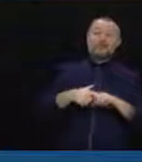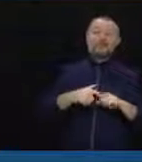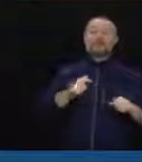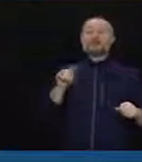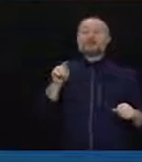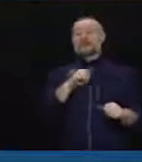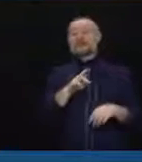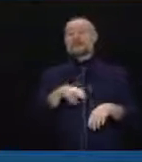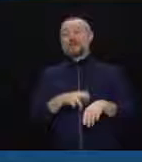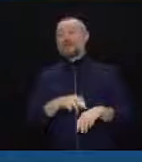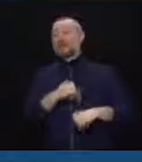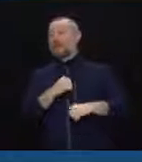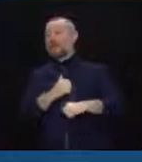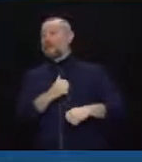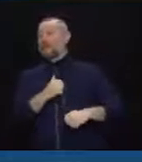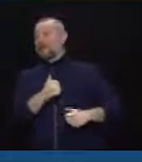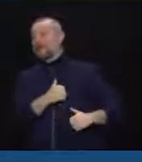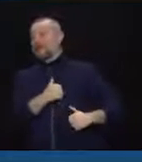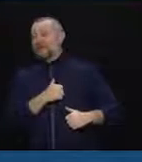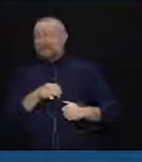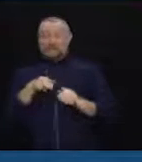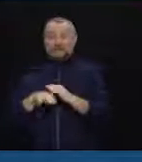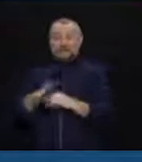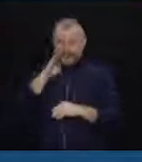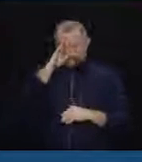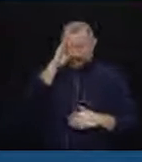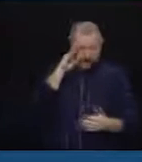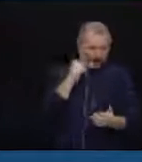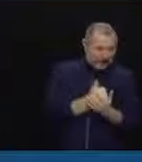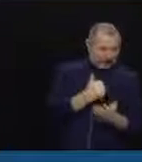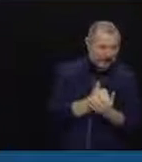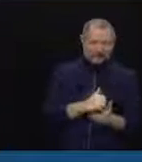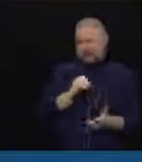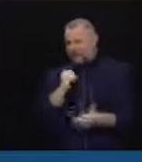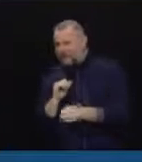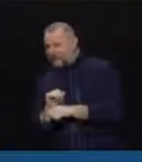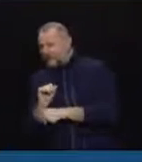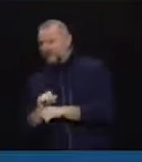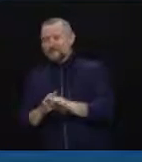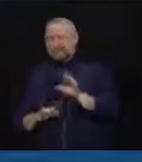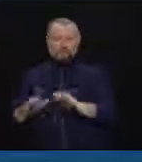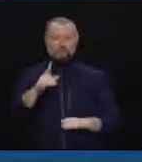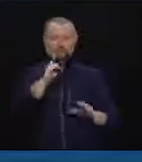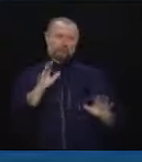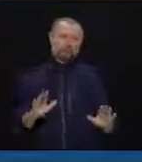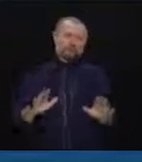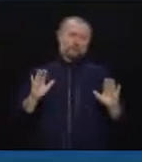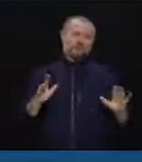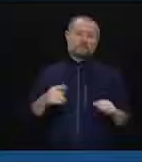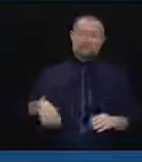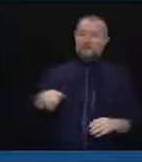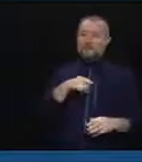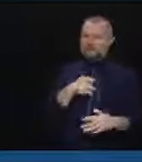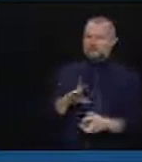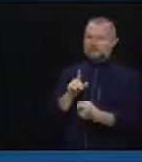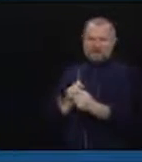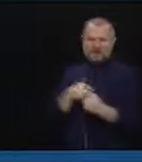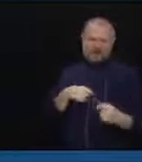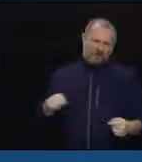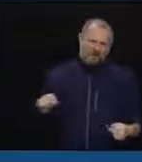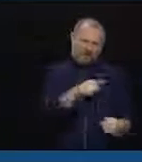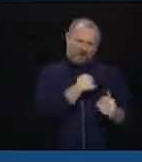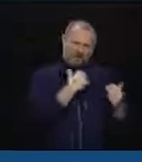hospitals to help them. They've been so grateful. I've gone in person and thanked them. So now we have seen our bed capacity go up to